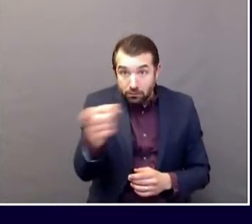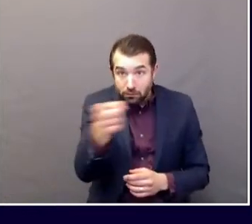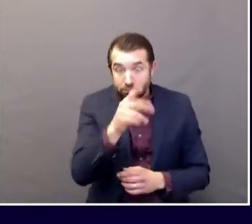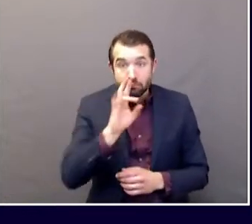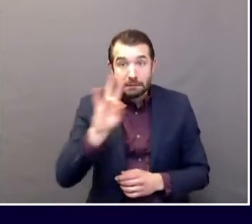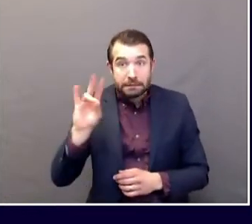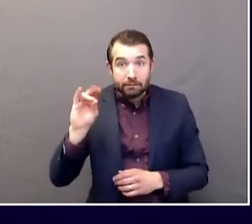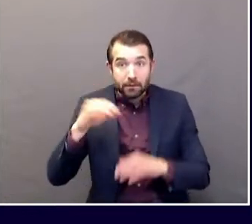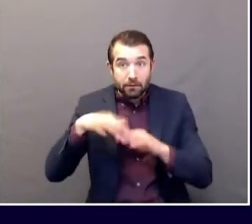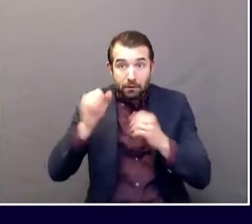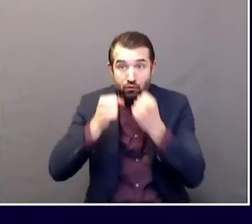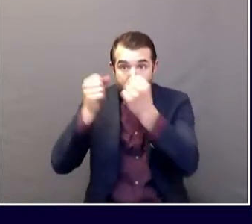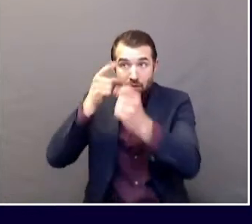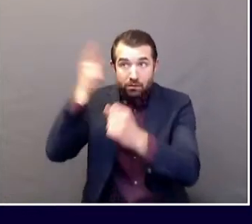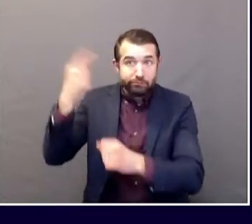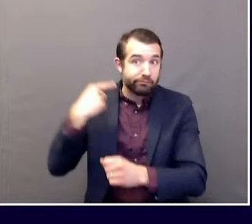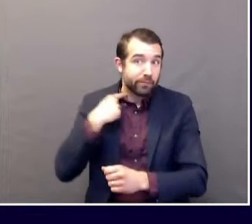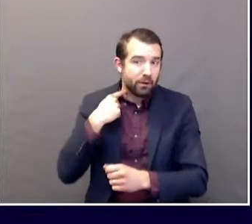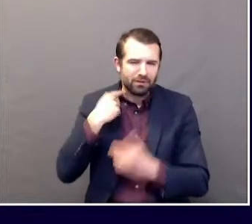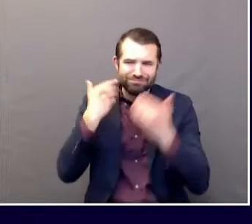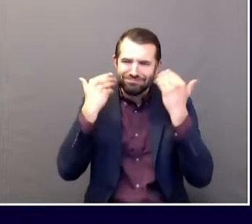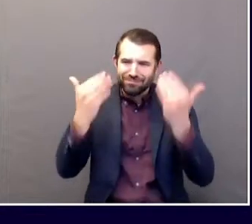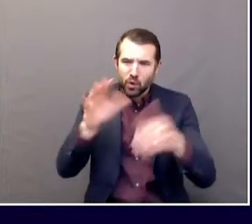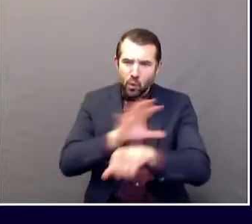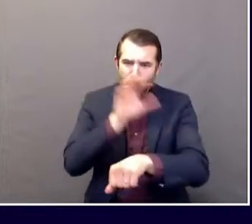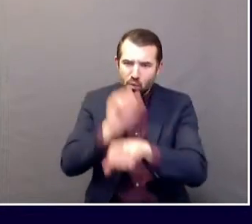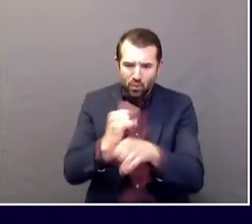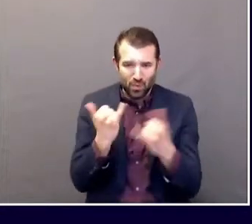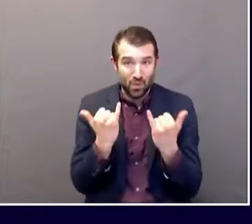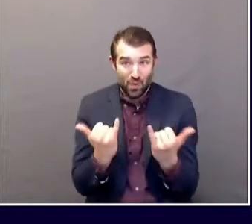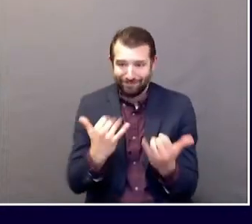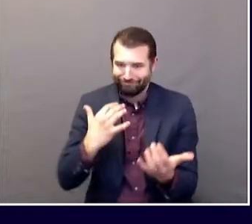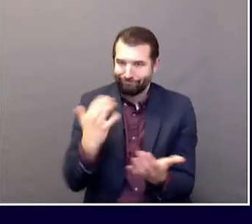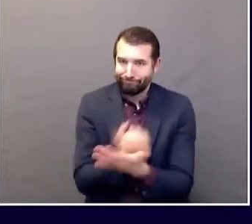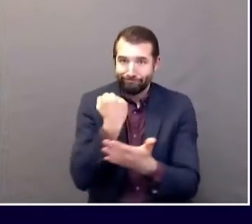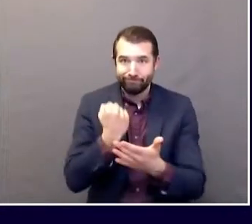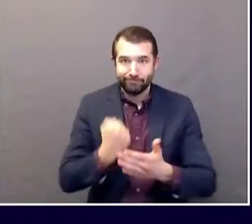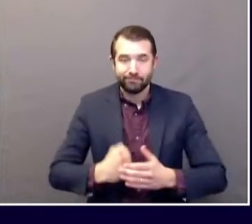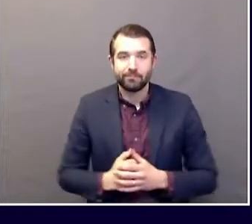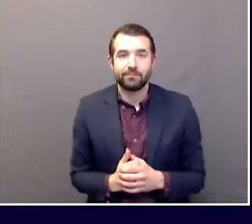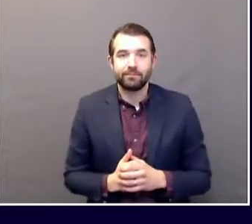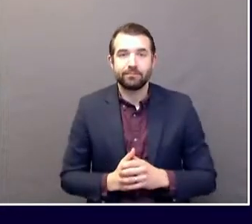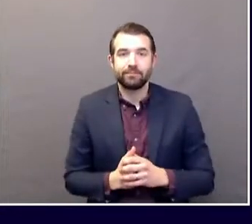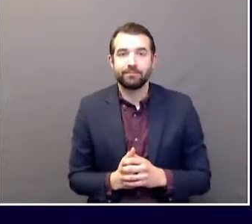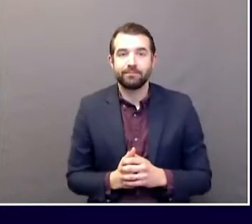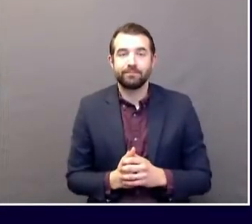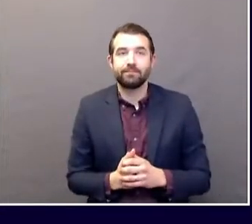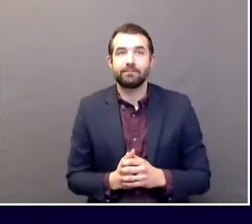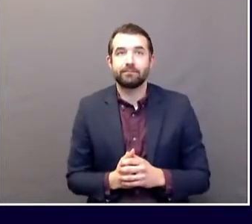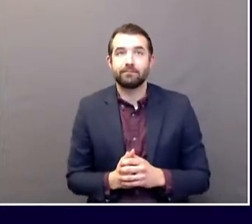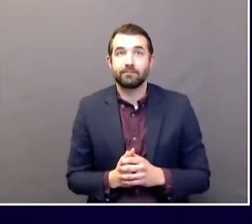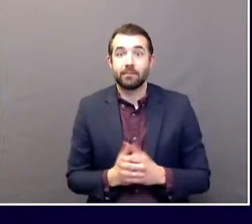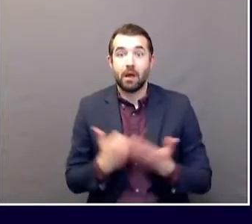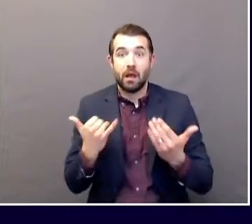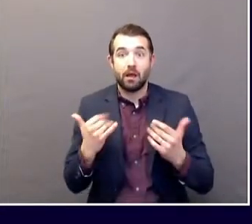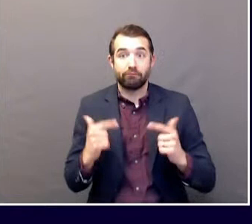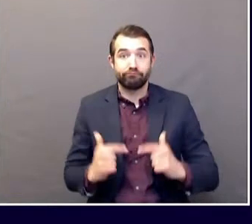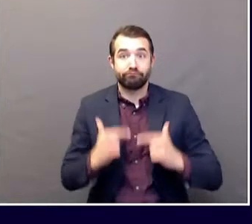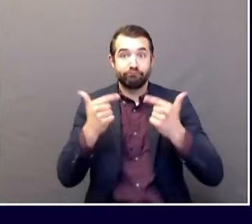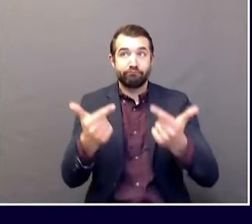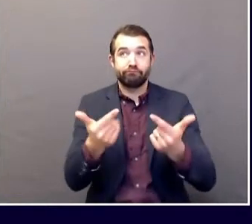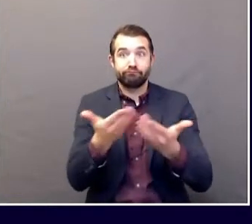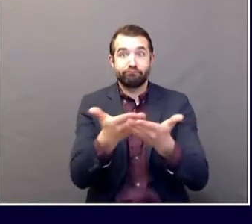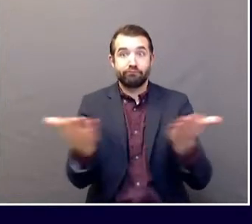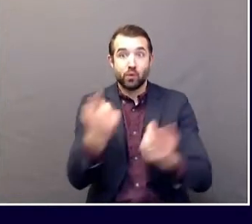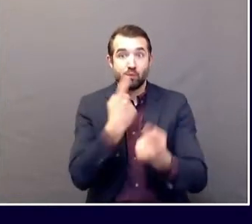please do not hesitate in scheduling an appointment now. So with that, I'm going to turn things over to our colleagues in the media.